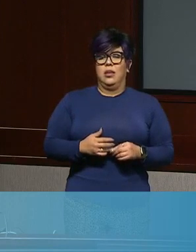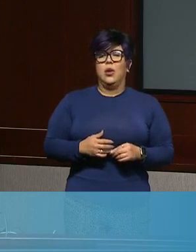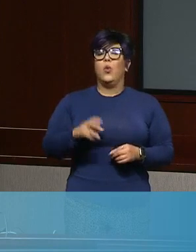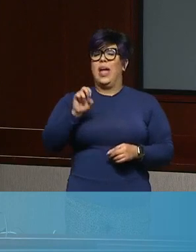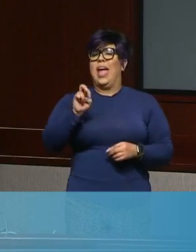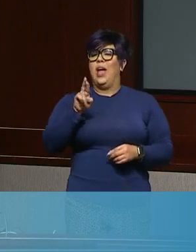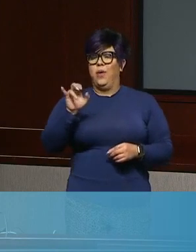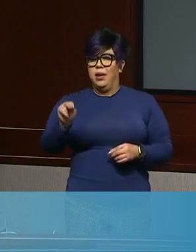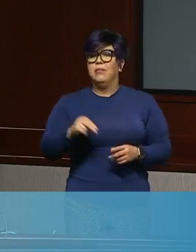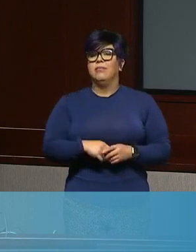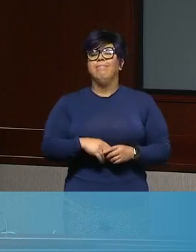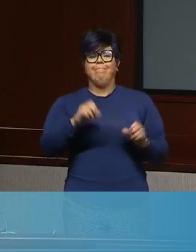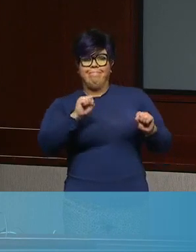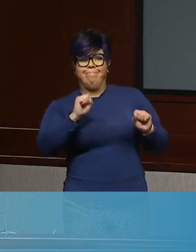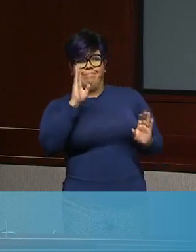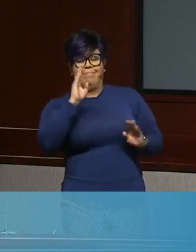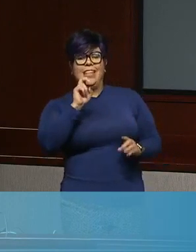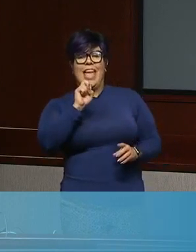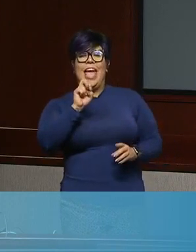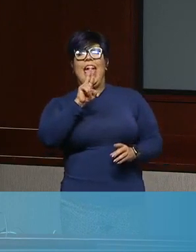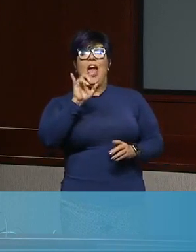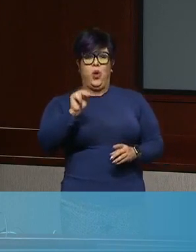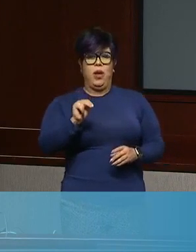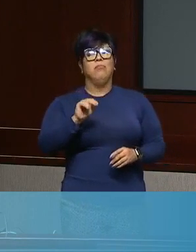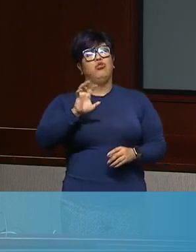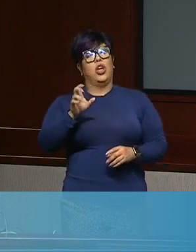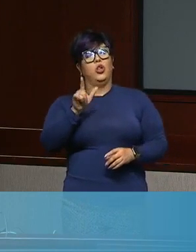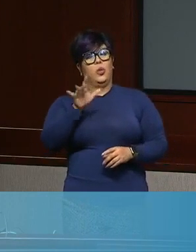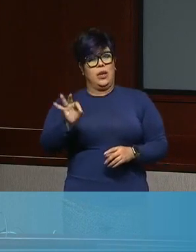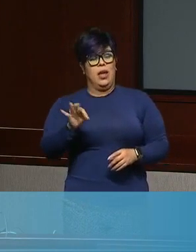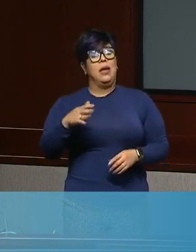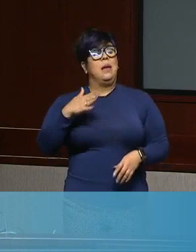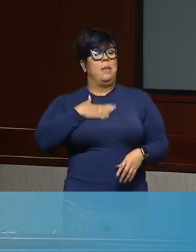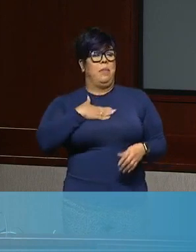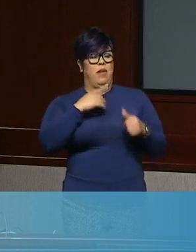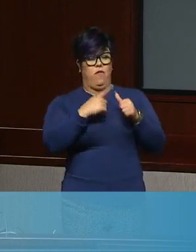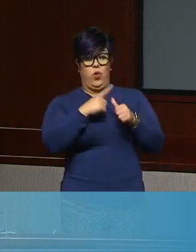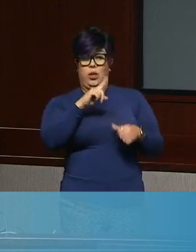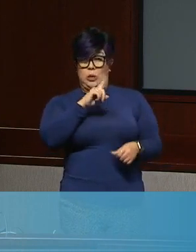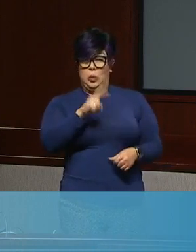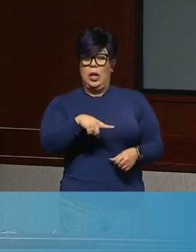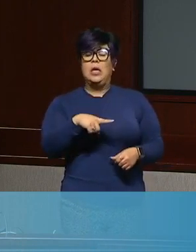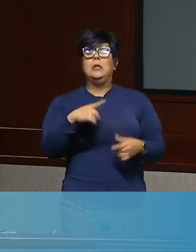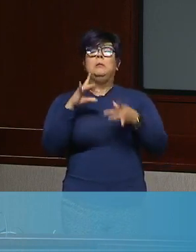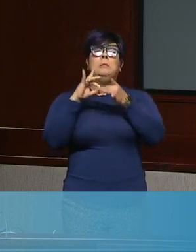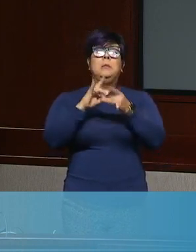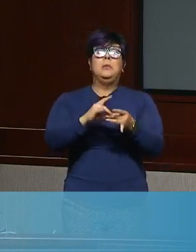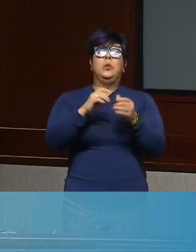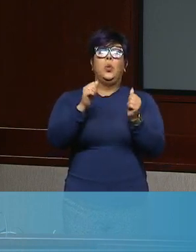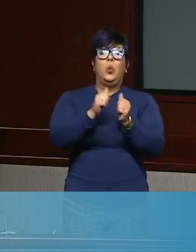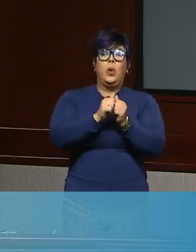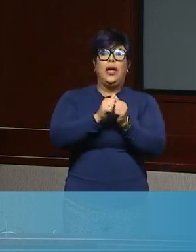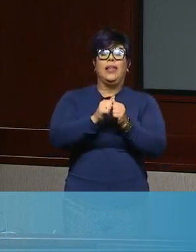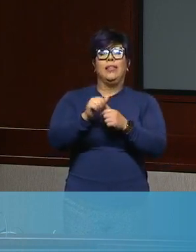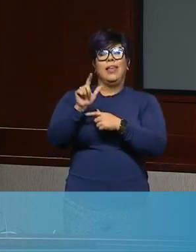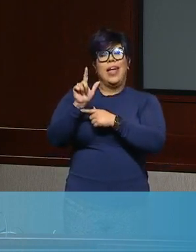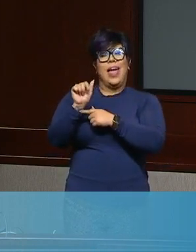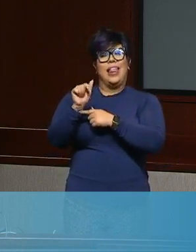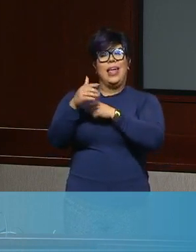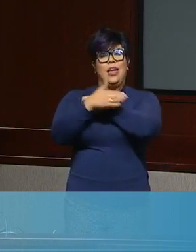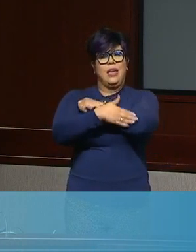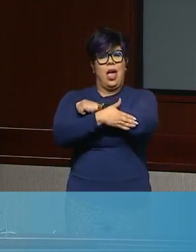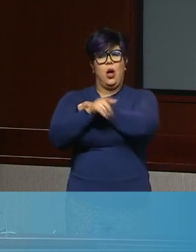Hi, Megan. Yeah, Erin Rooney here, Channel 29. My first question is just related to, we saw LA County kind